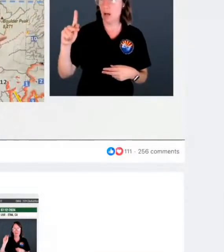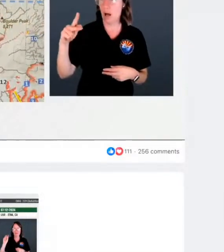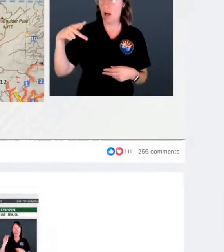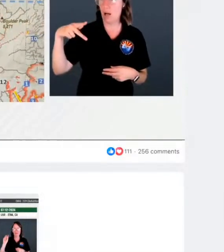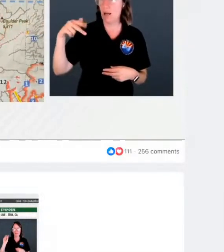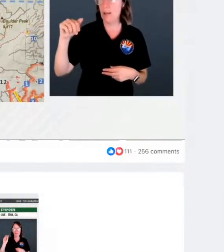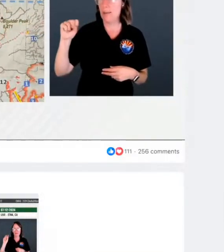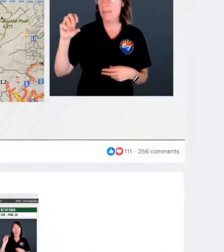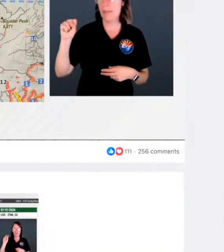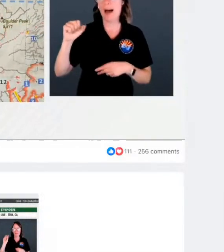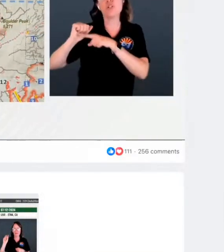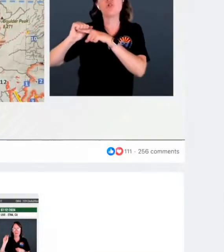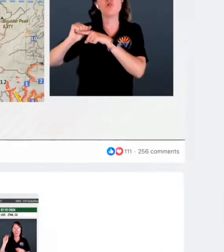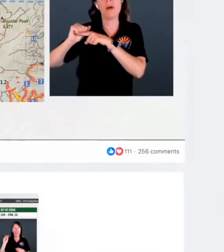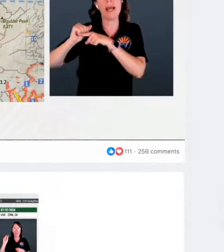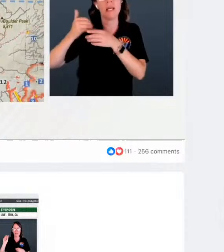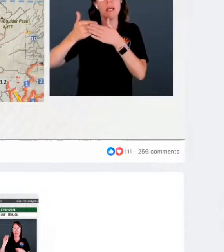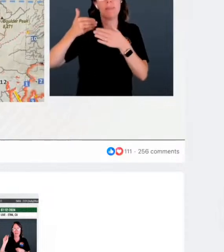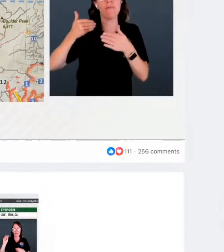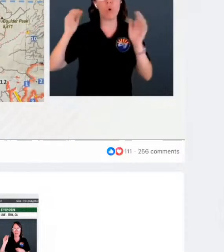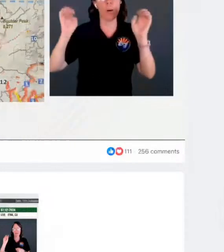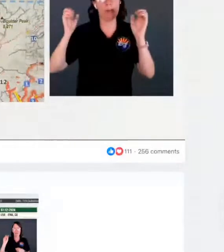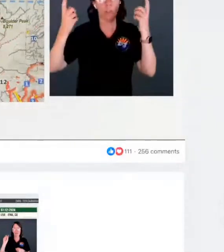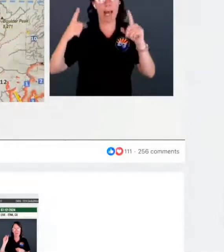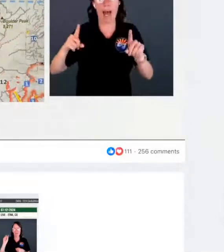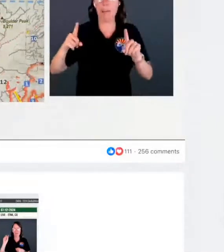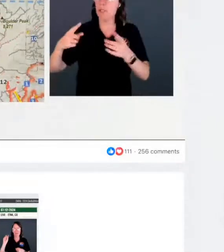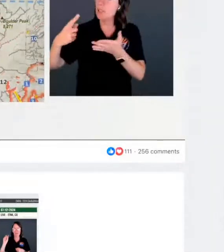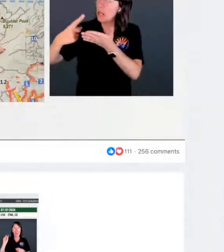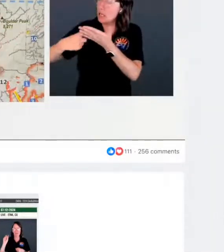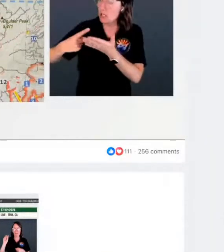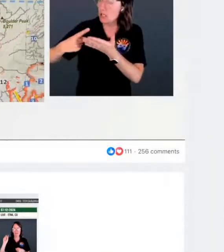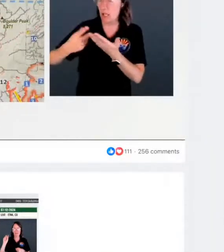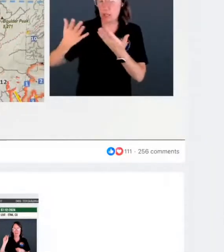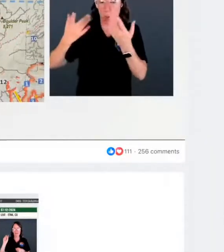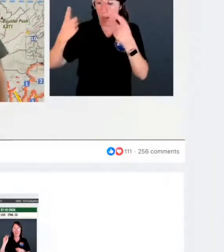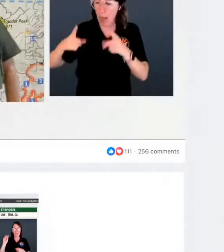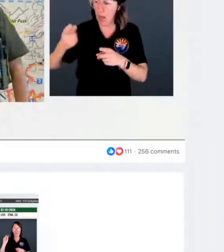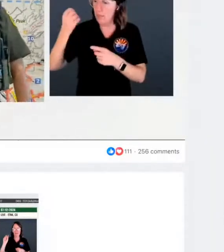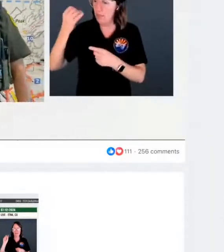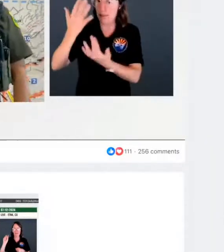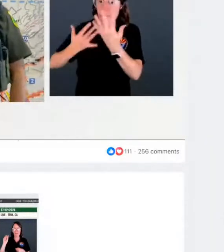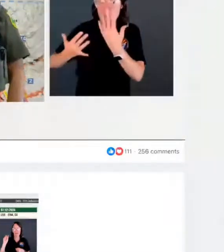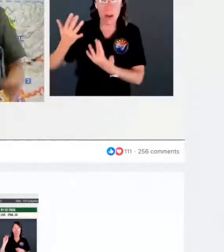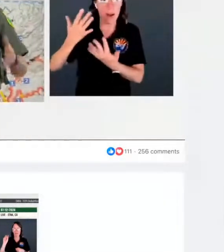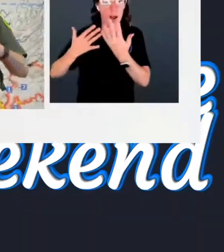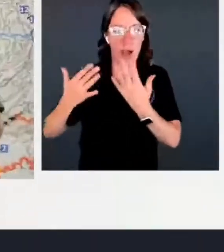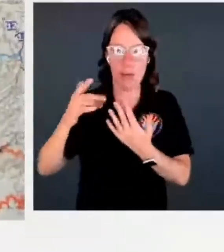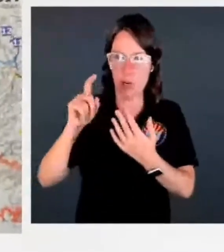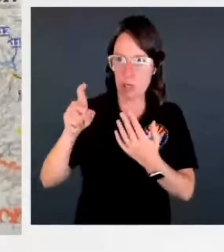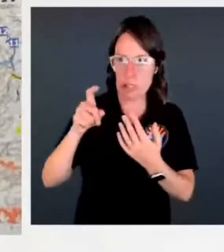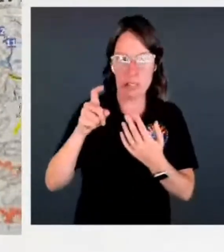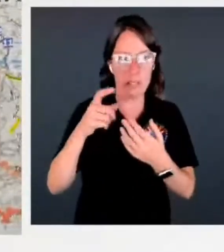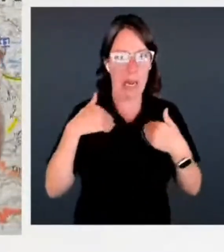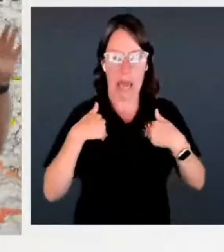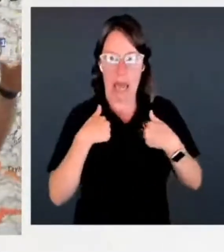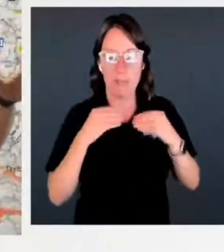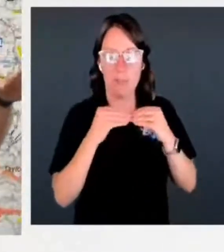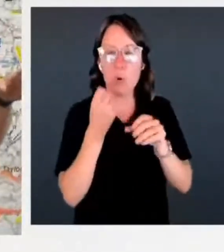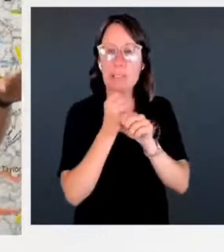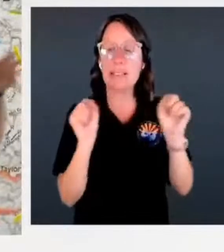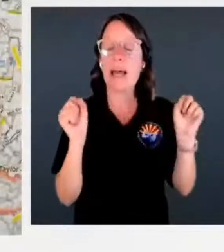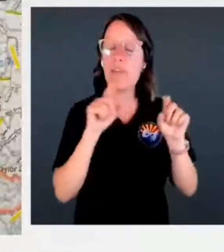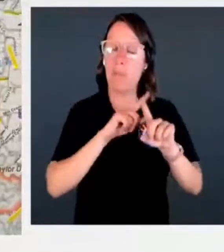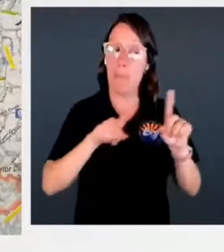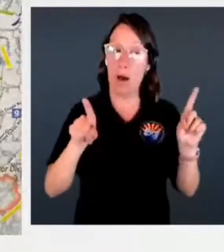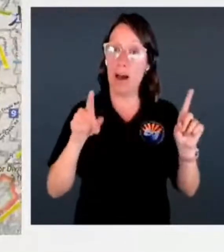any emergency. Goes over fire behavior, all the things that you need to be aware of in a safety situation. Anyways, there's more to it. But essentially what that enables